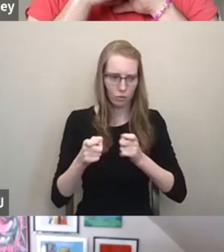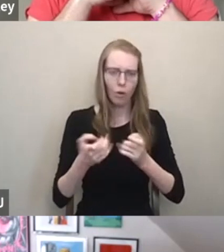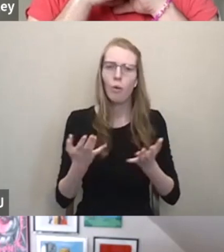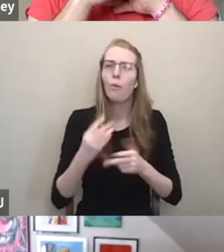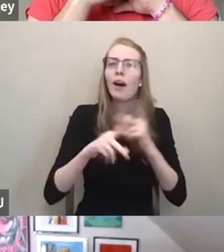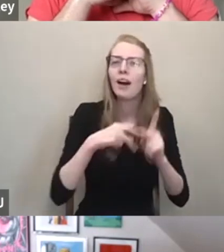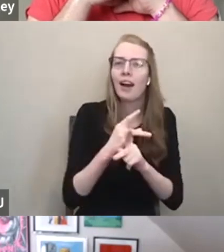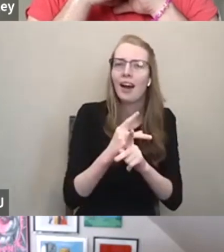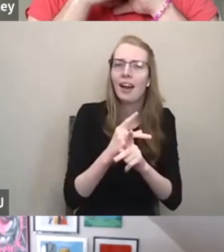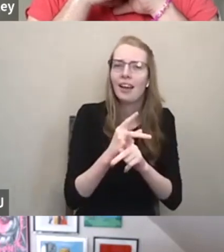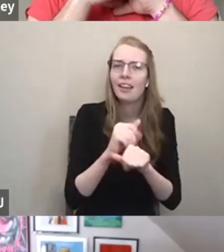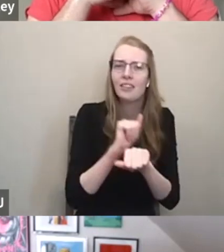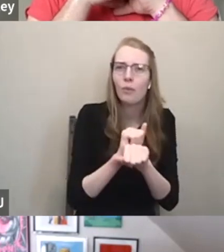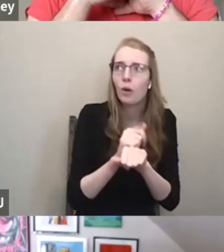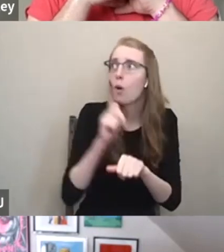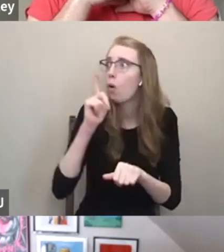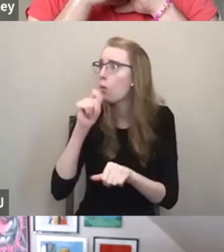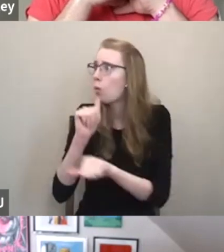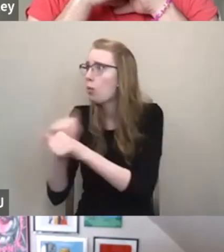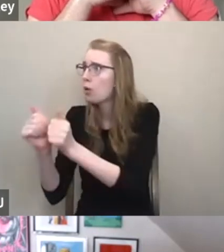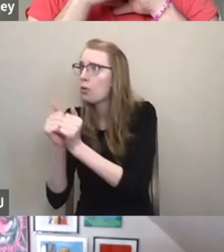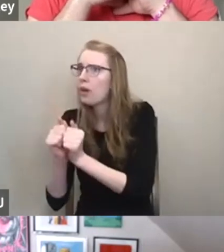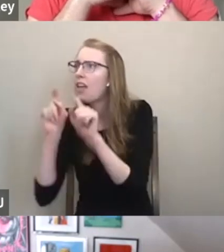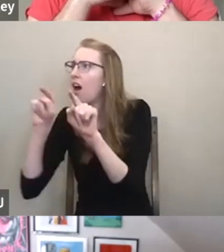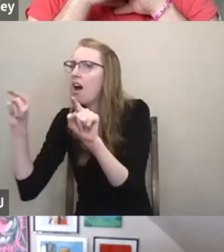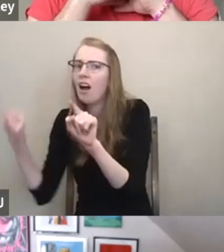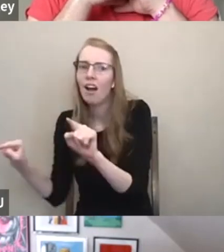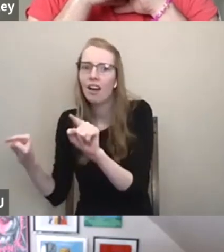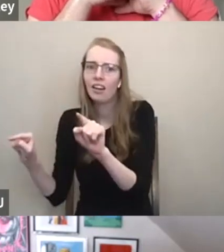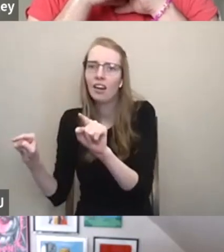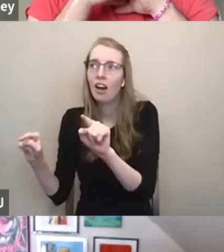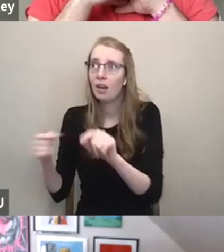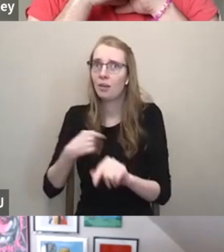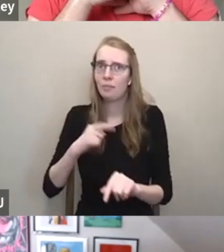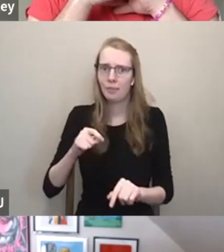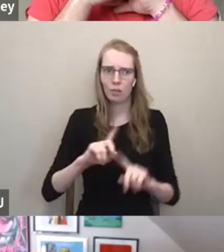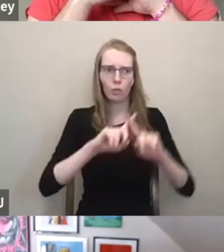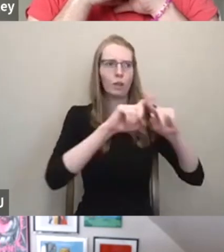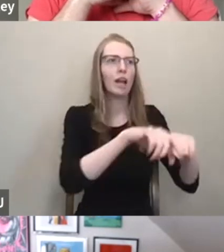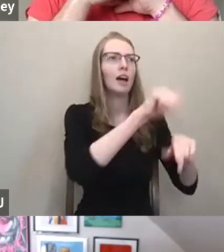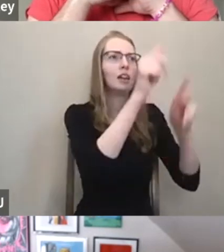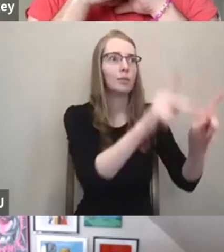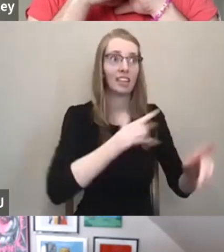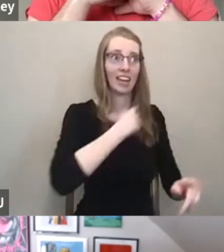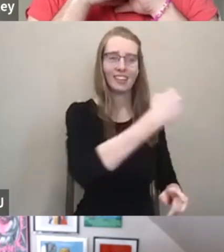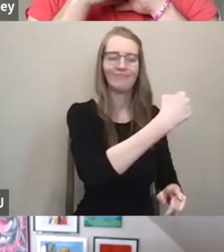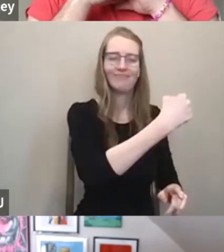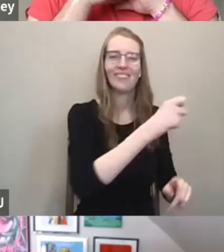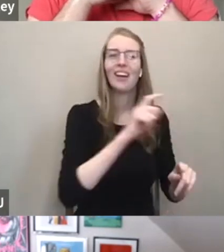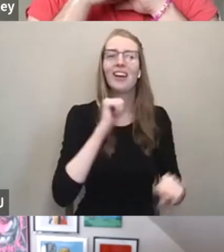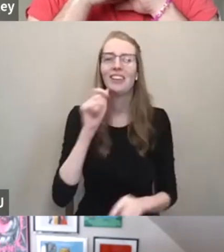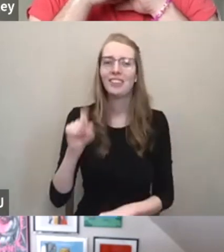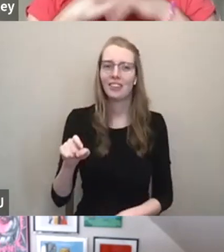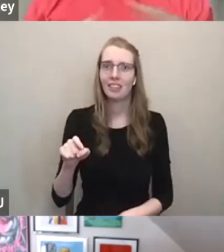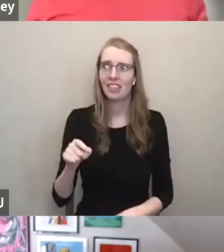with, and I didn't have to rely on somebody else to hire me. It was hard. I didn't have any idea what I was